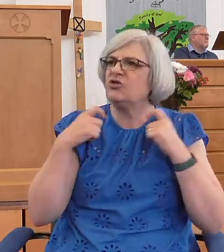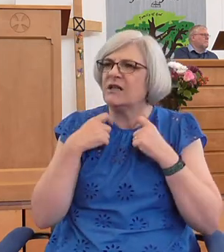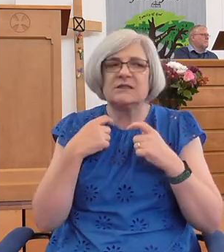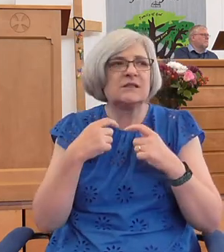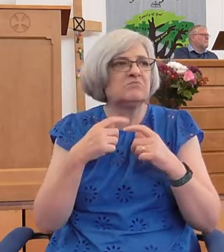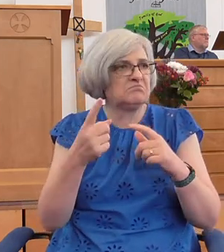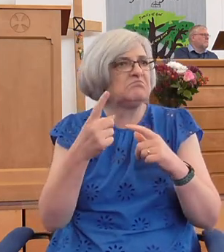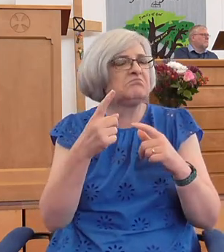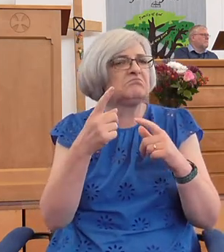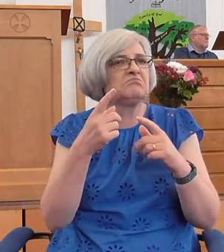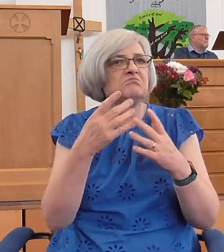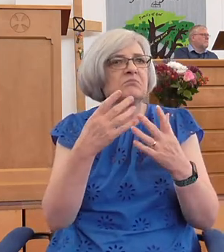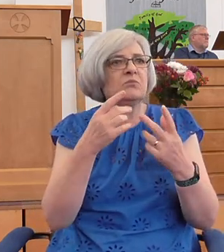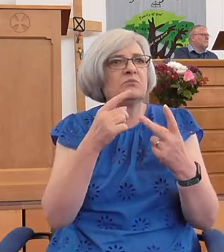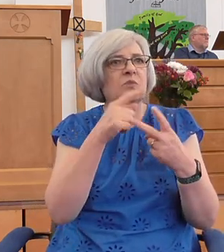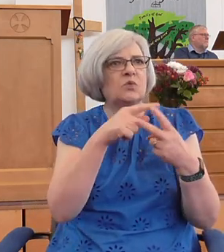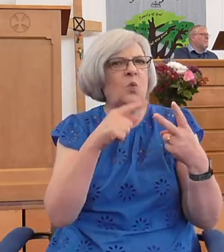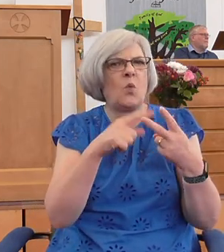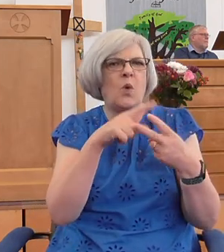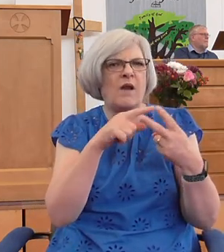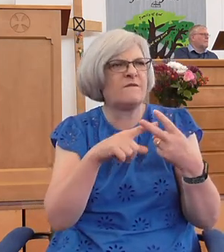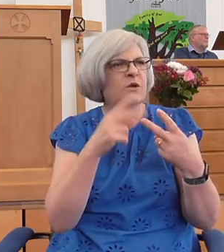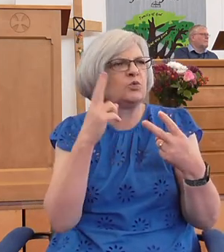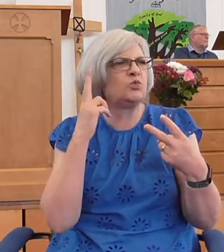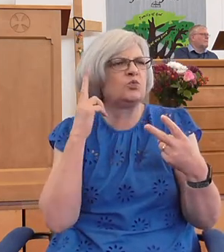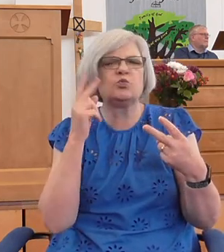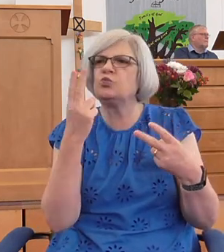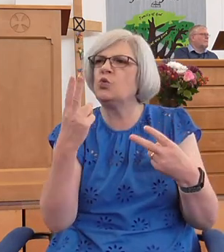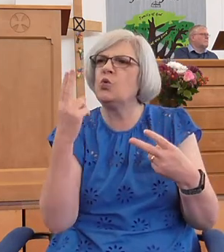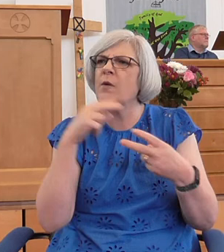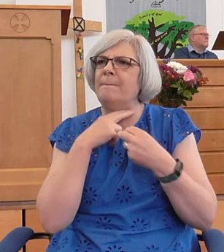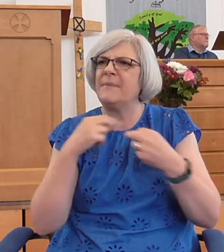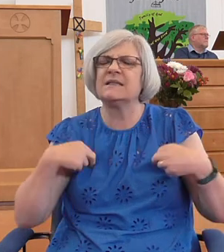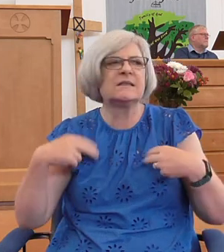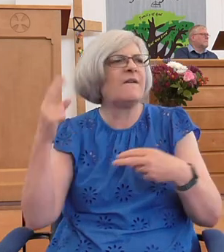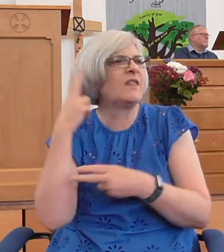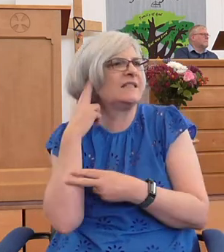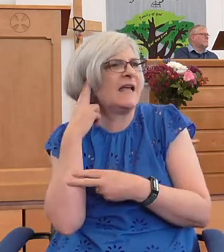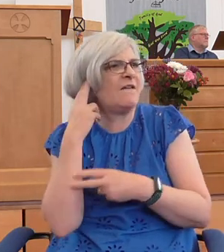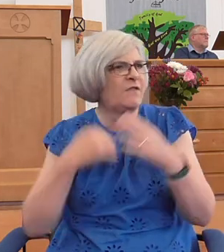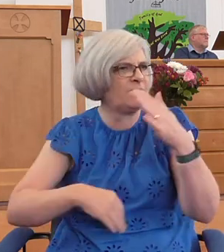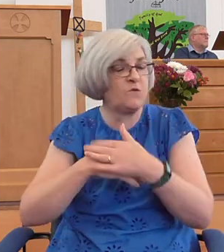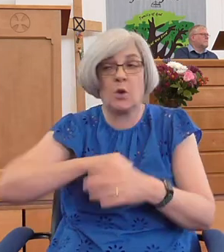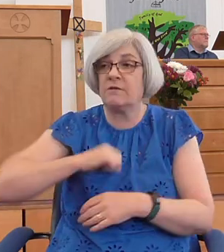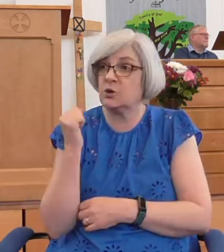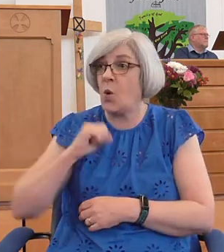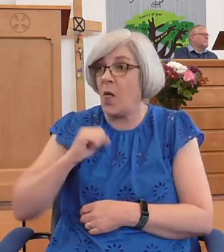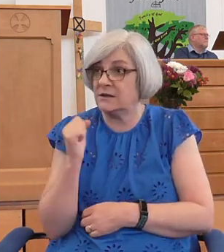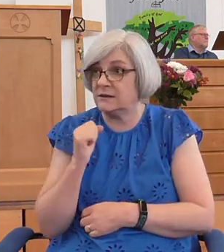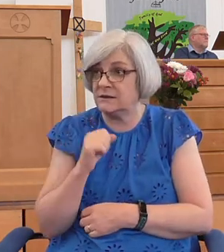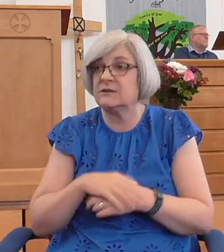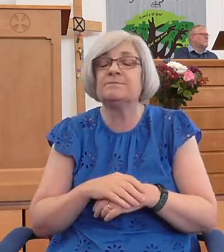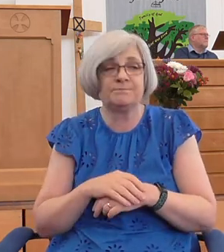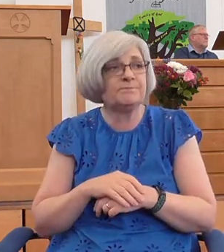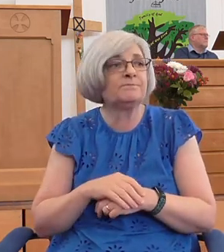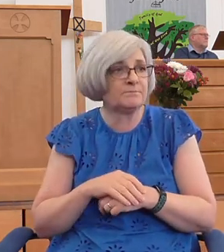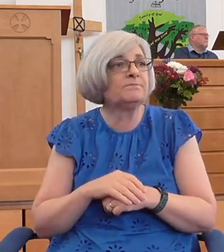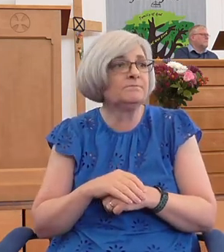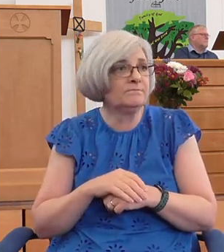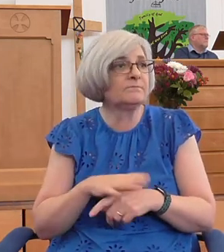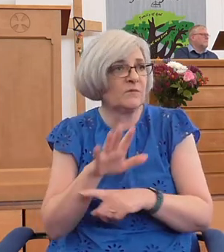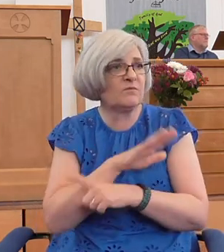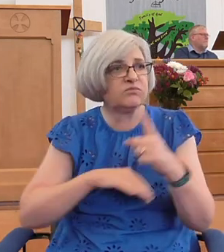he was only one of two ministers to the deaf in the whole of Scotland. He had the whole of the west of Scotland to